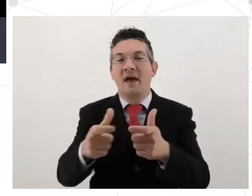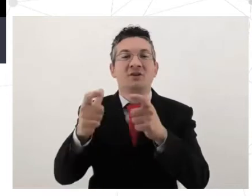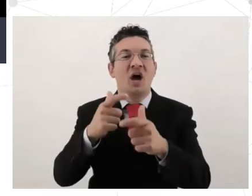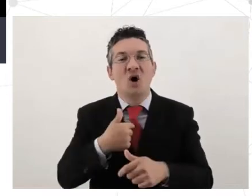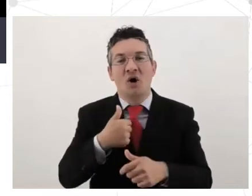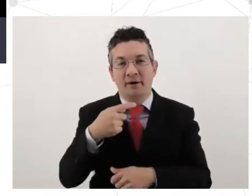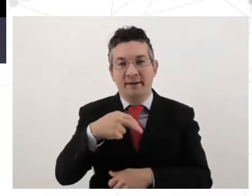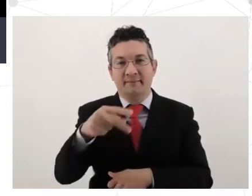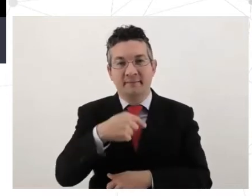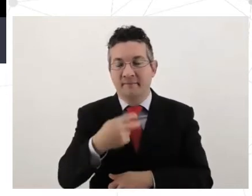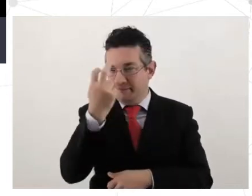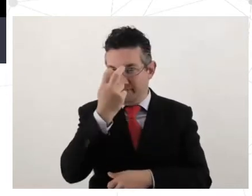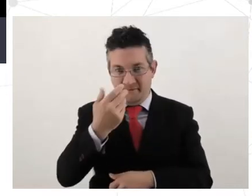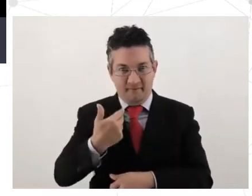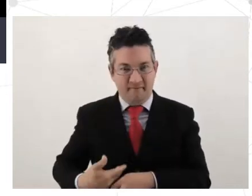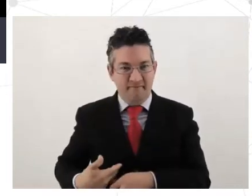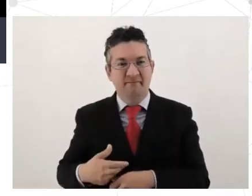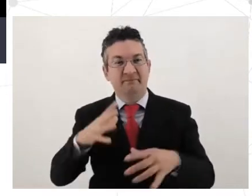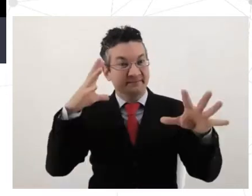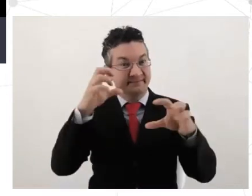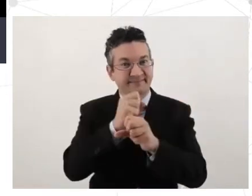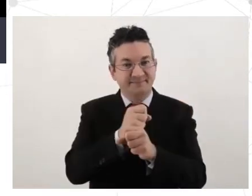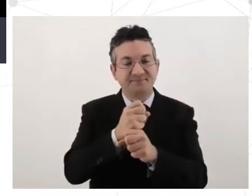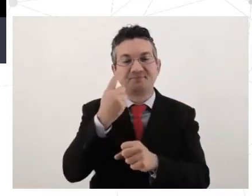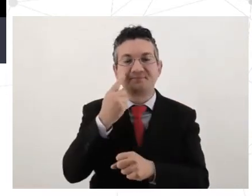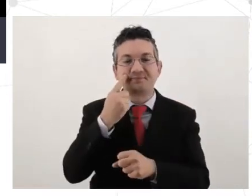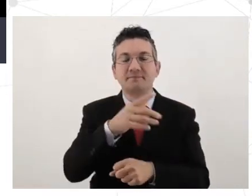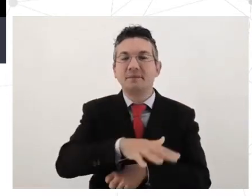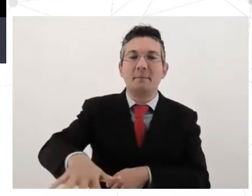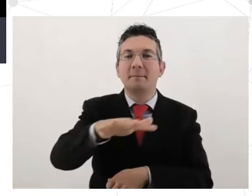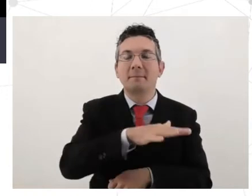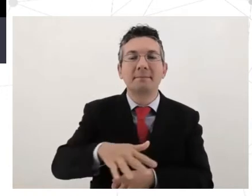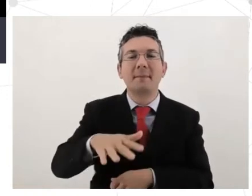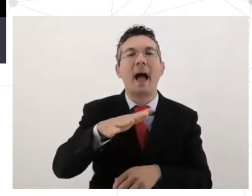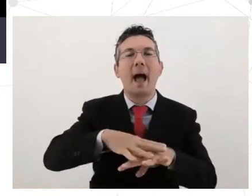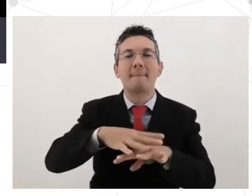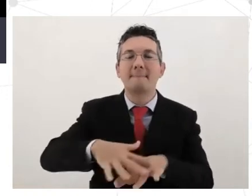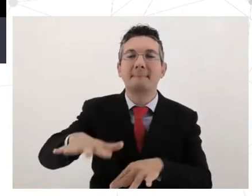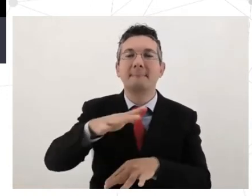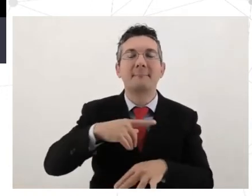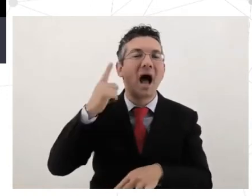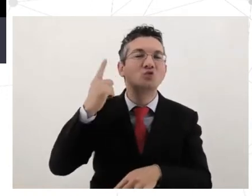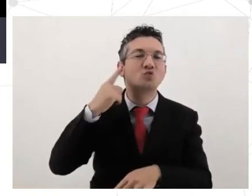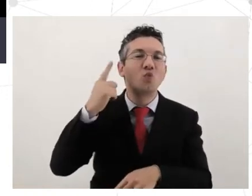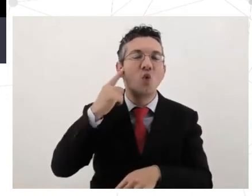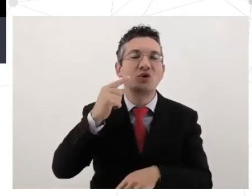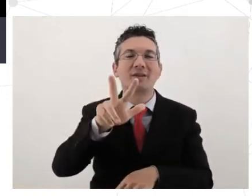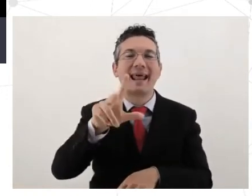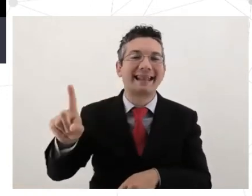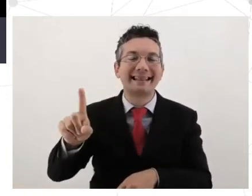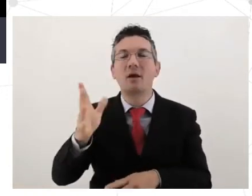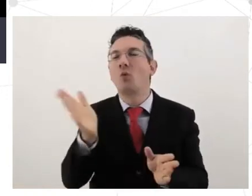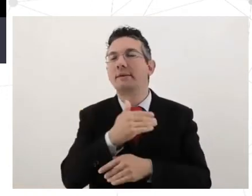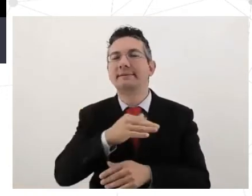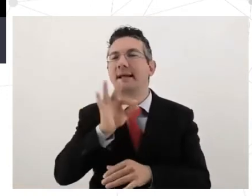for virtual exploration of areas in a systematic way that is way more fun, way more feature-filled and instructive than